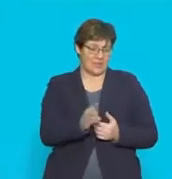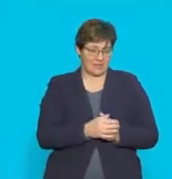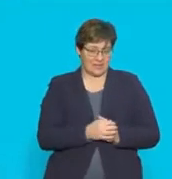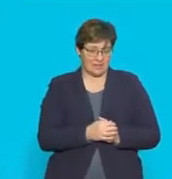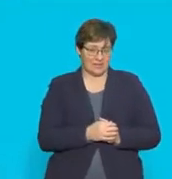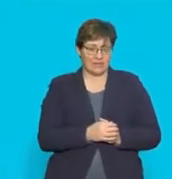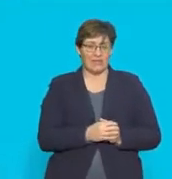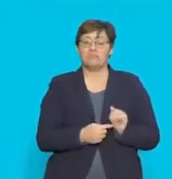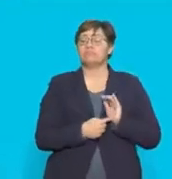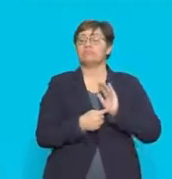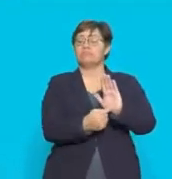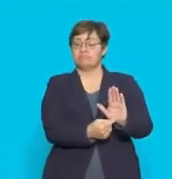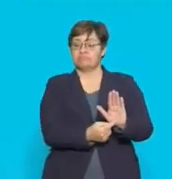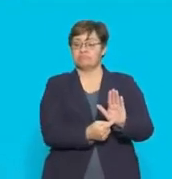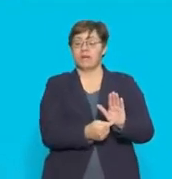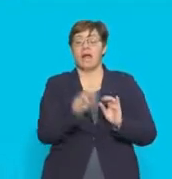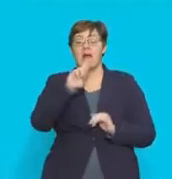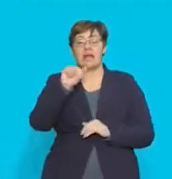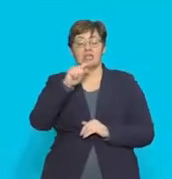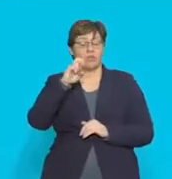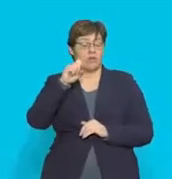for rational numbers is Q.